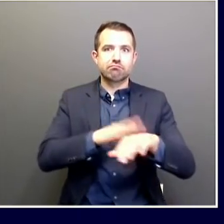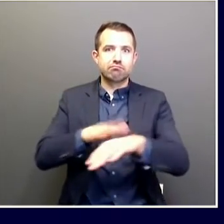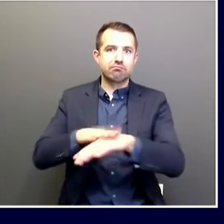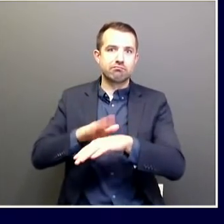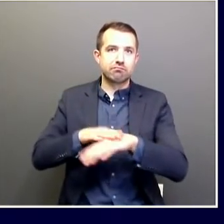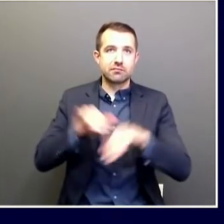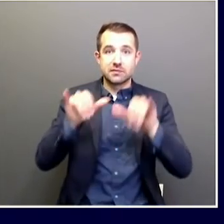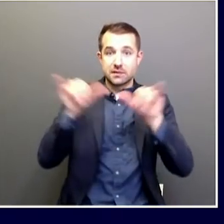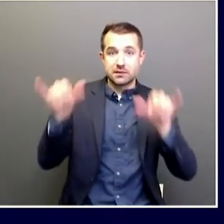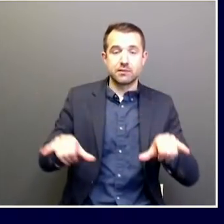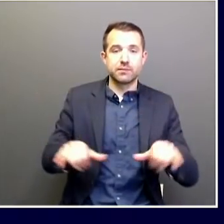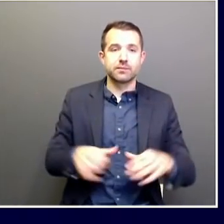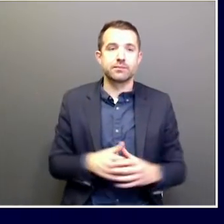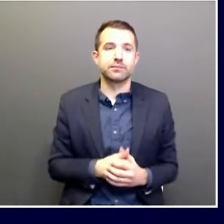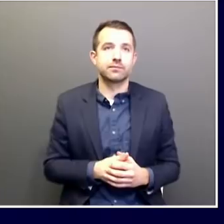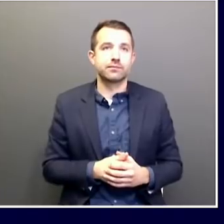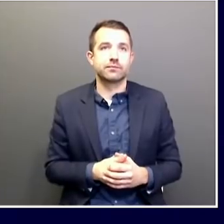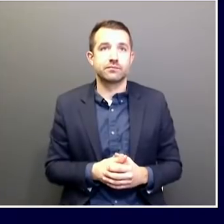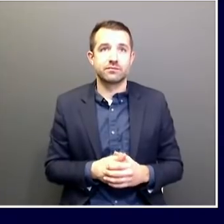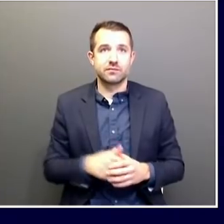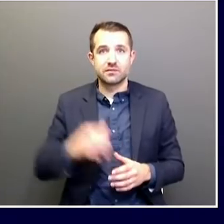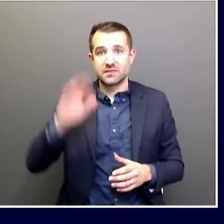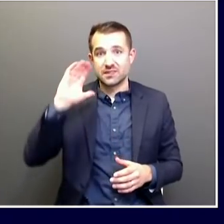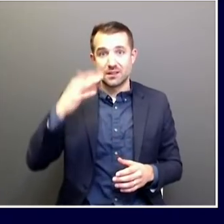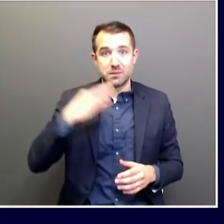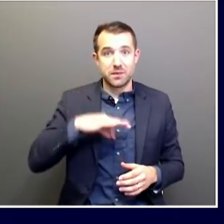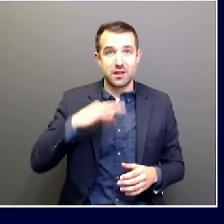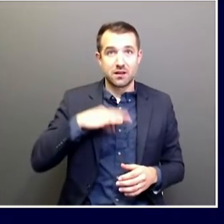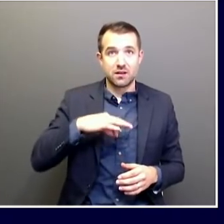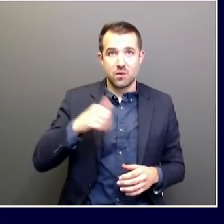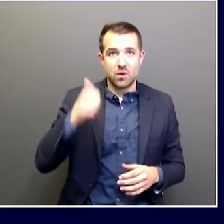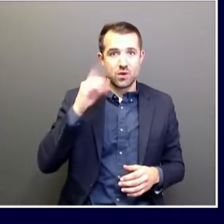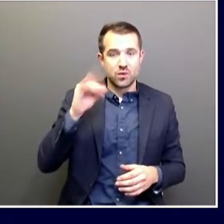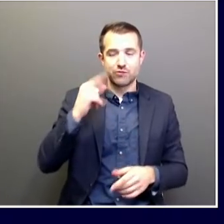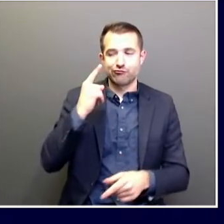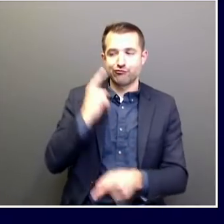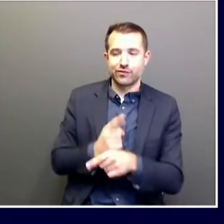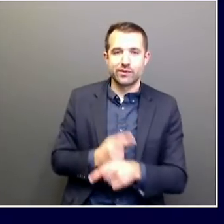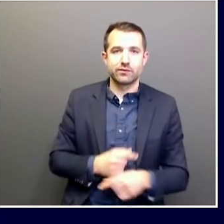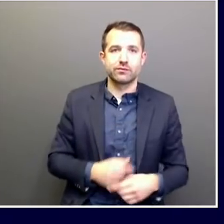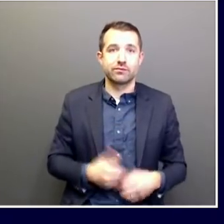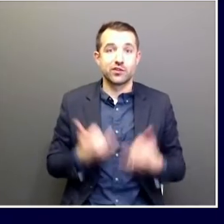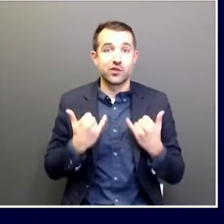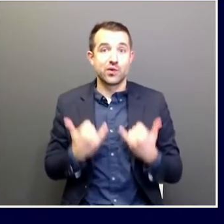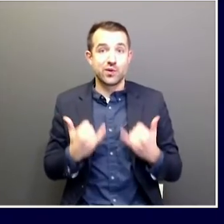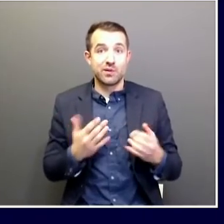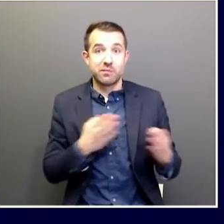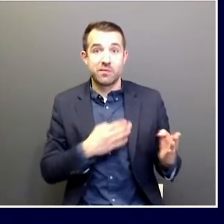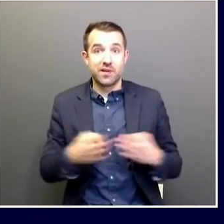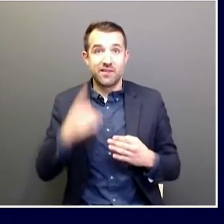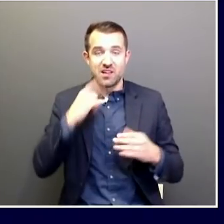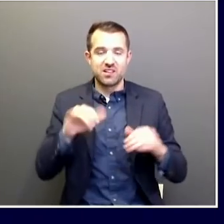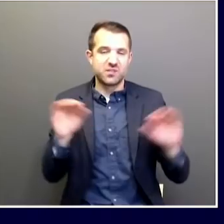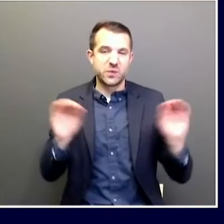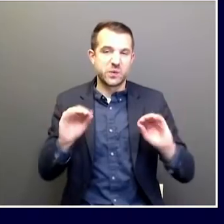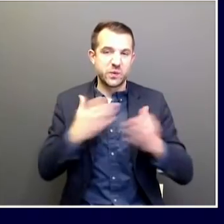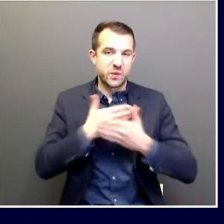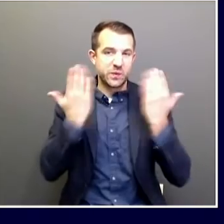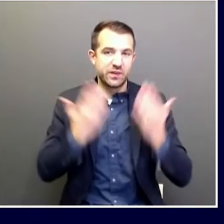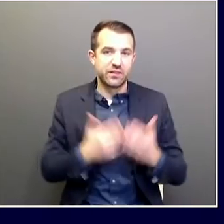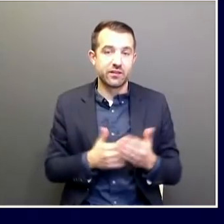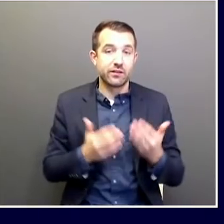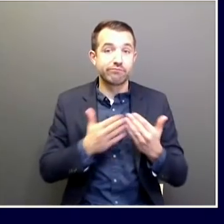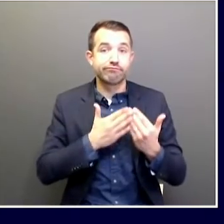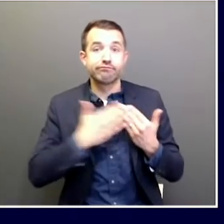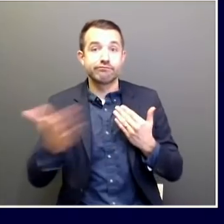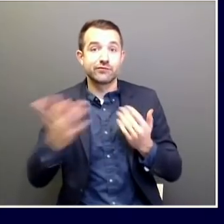online here. Sounds like. Based on where we are right now, that's where we're at right now. Anything can change in a pandemic, but that's where we're at right